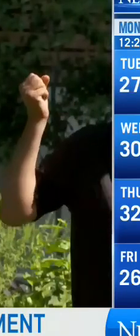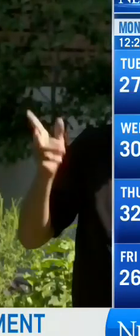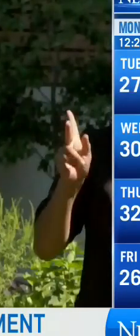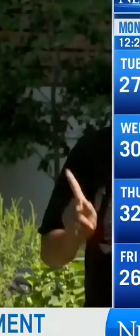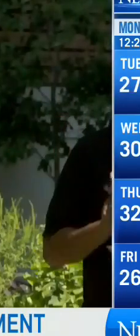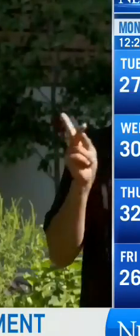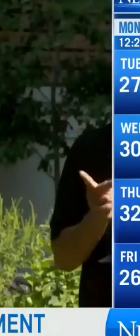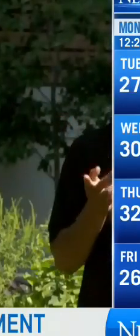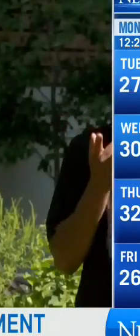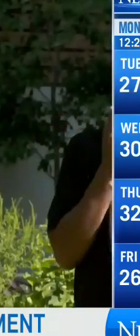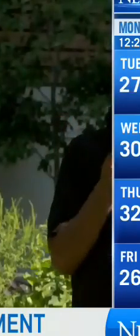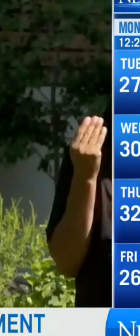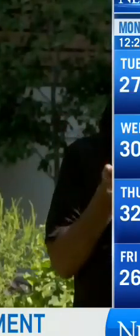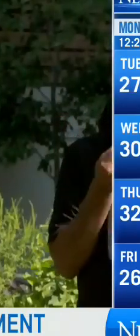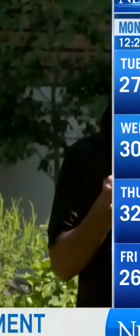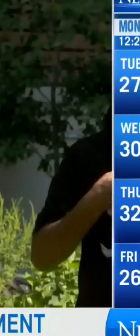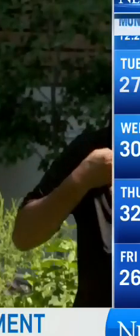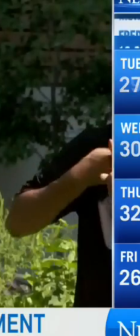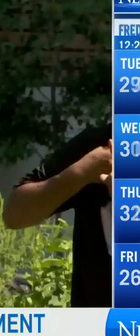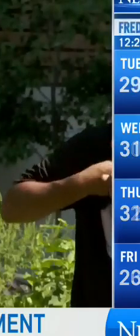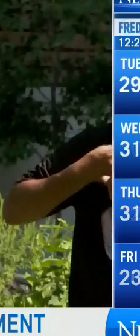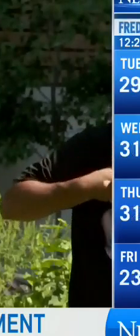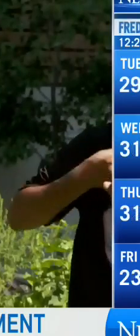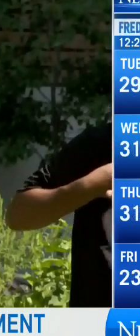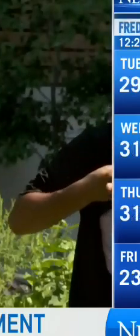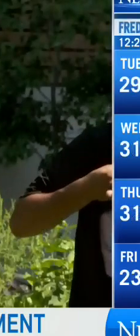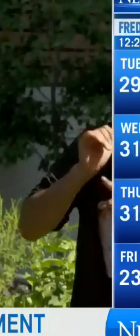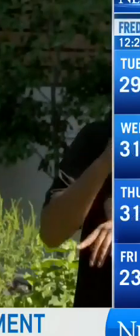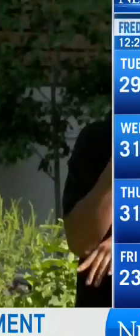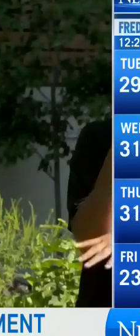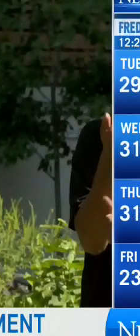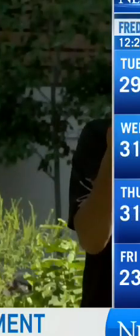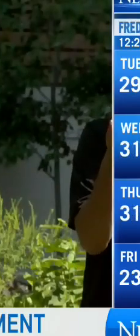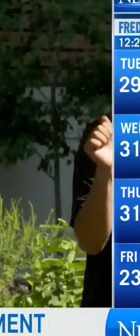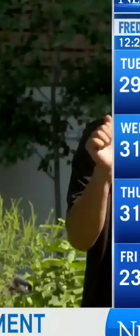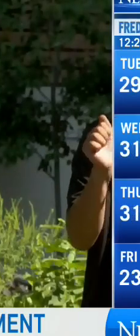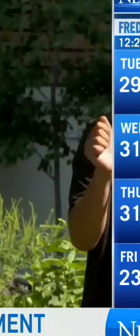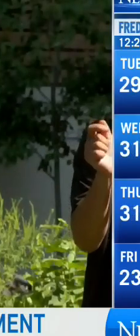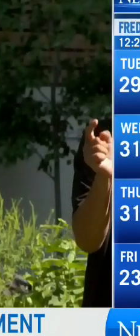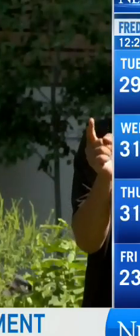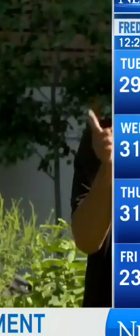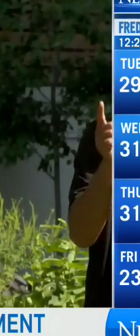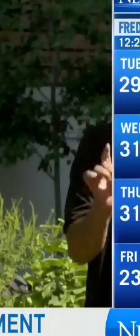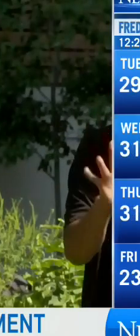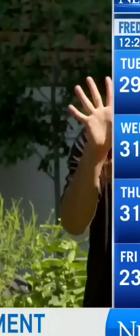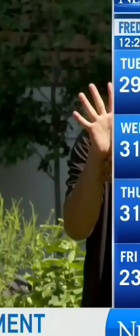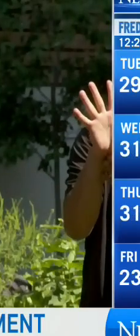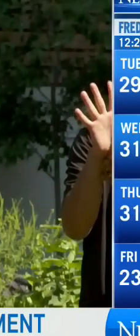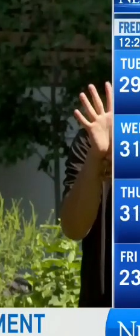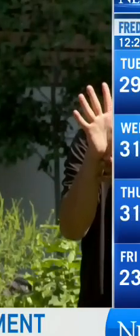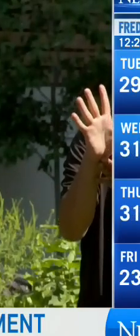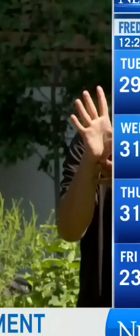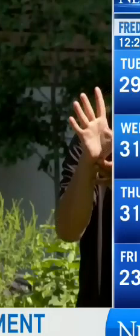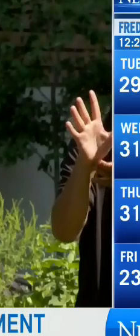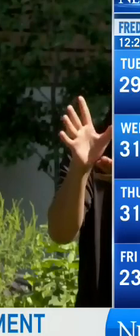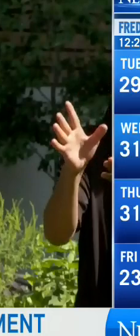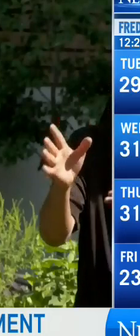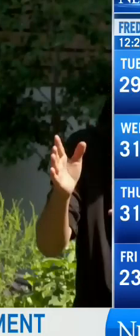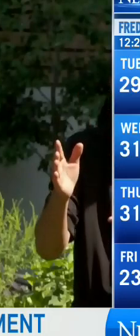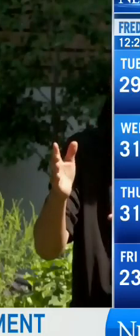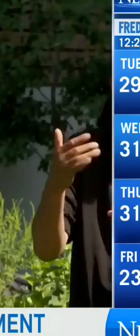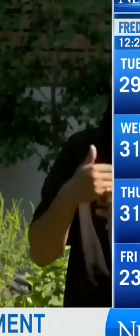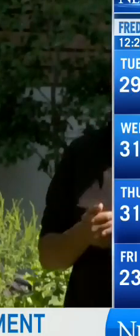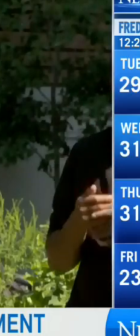in this community that are at risk of eviction at any time. We have heard from housing advocates that we